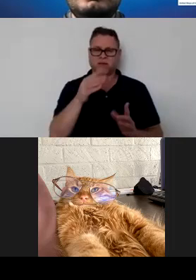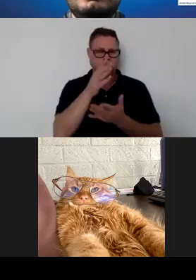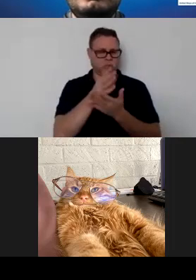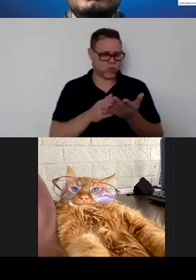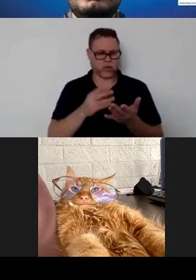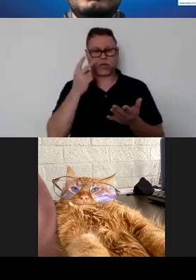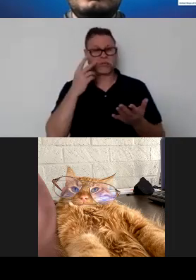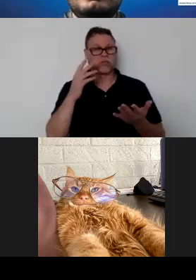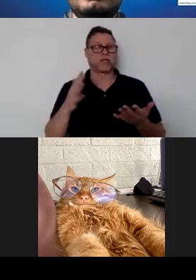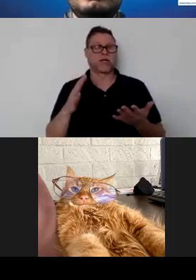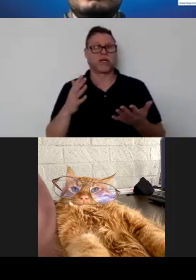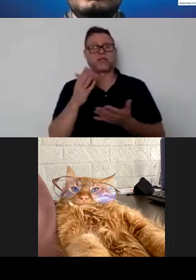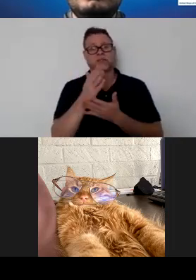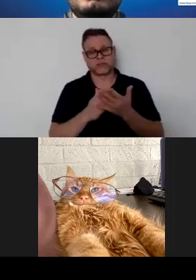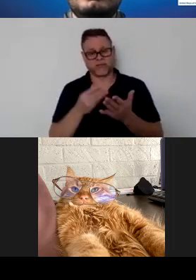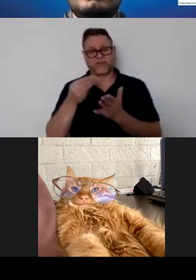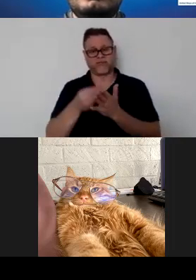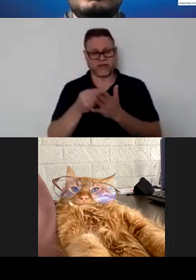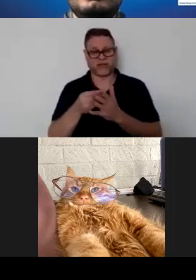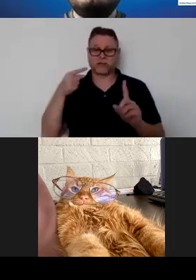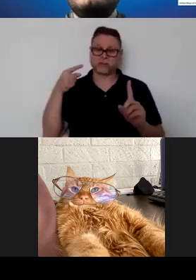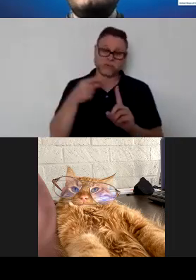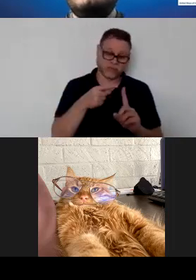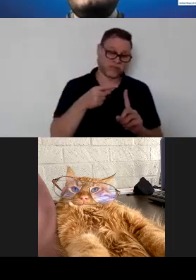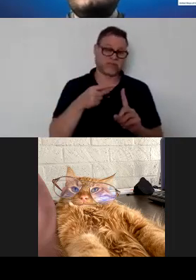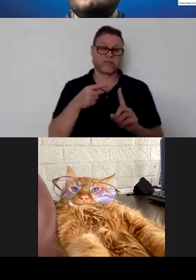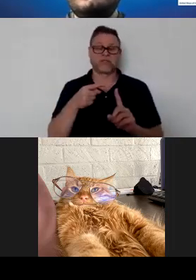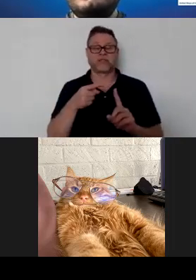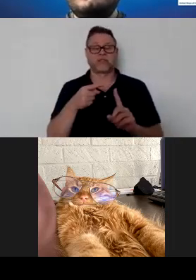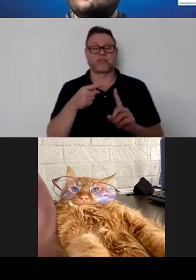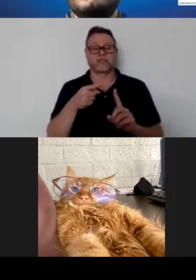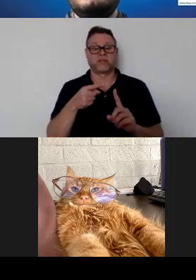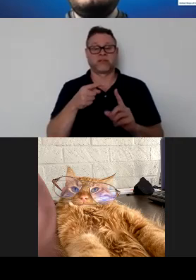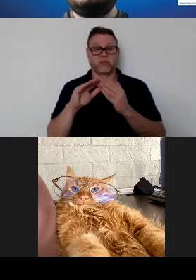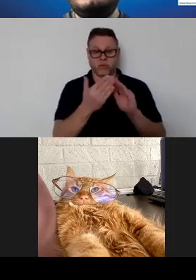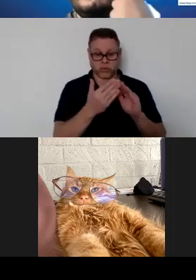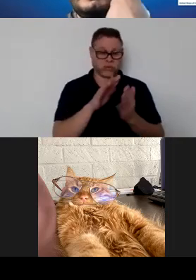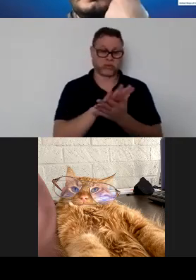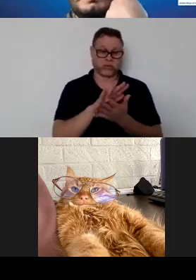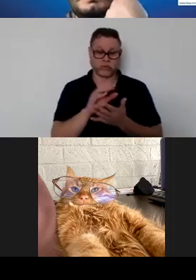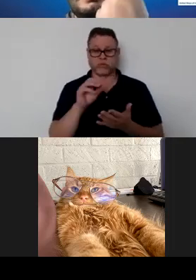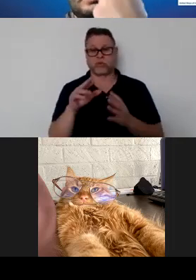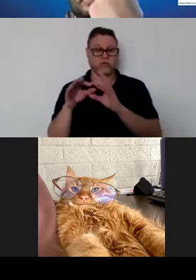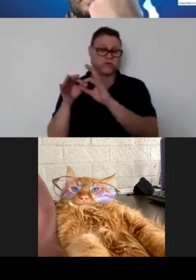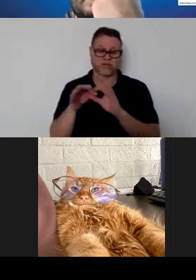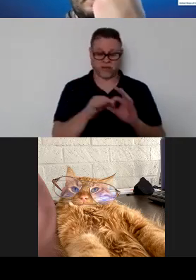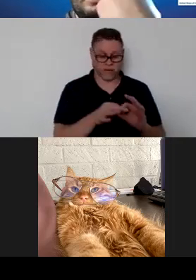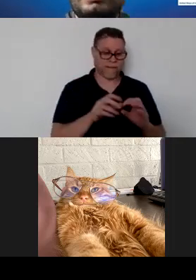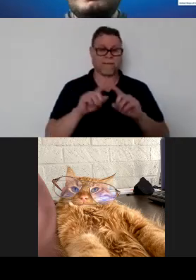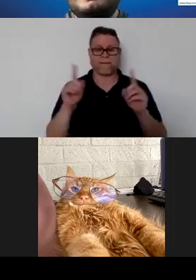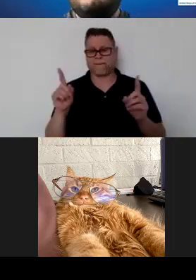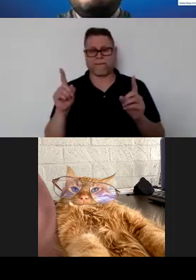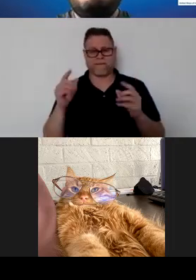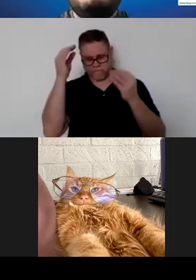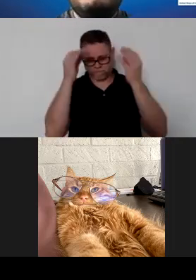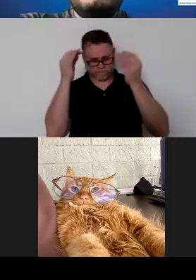saw kind of like some funding that was specific to community schools or related to it, but just kind of